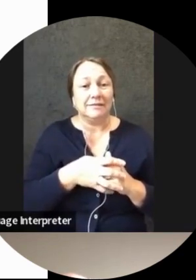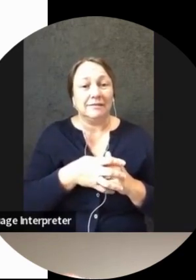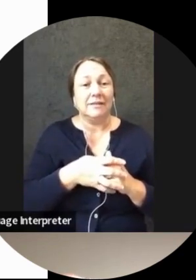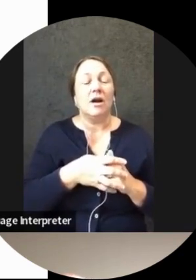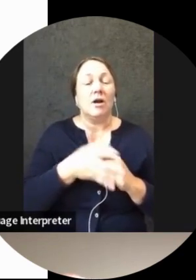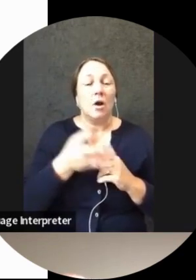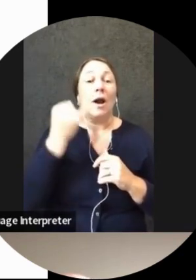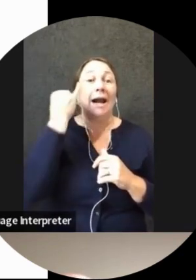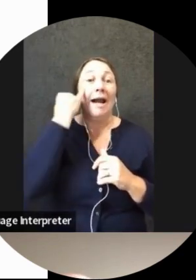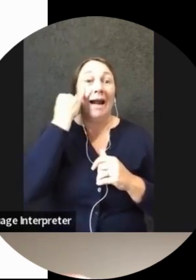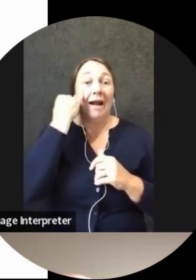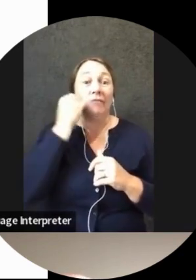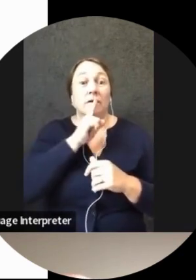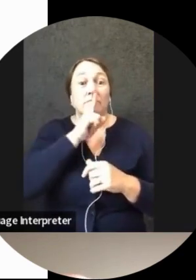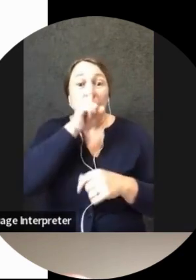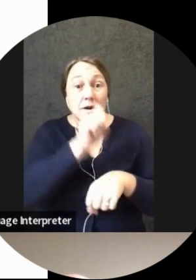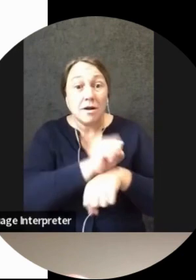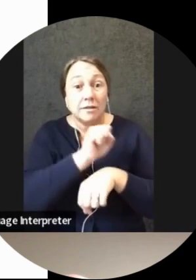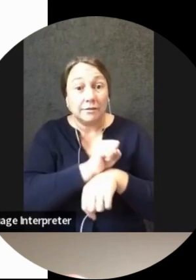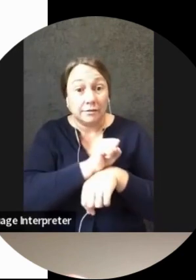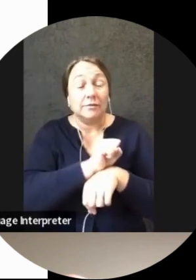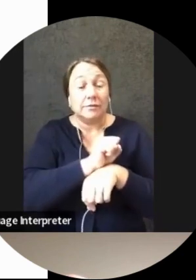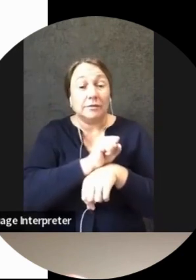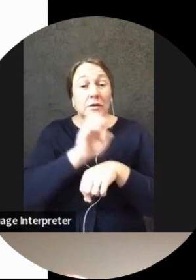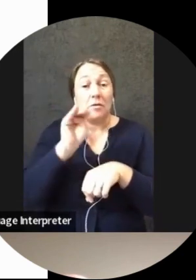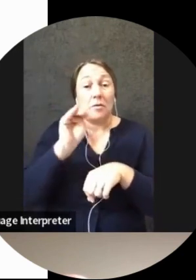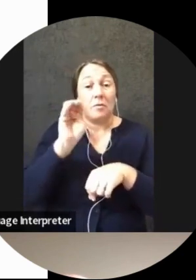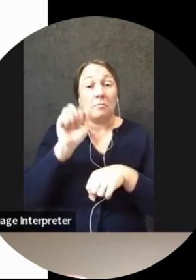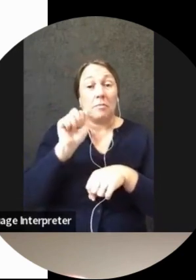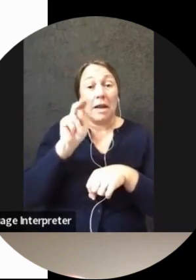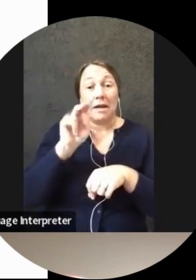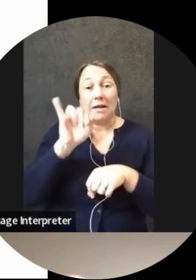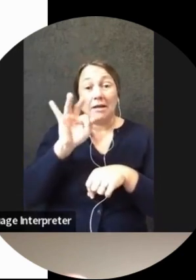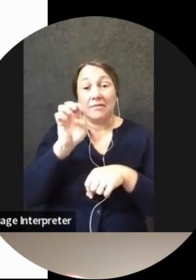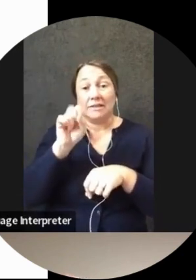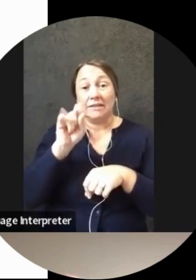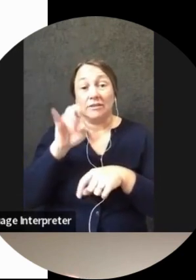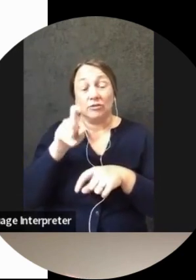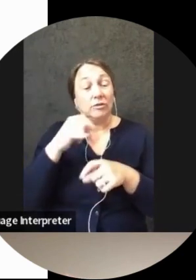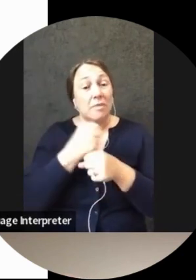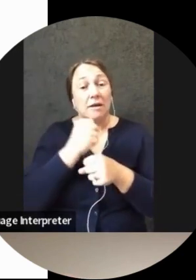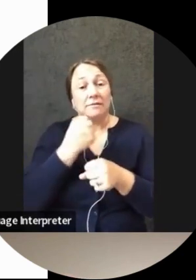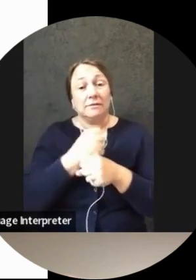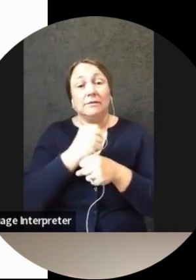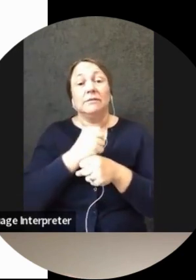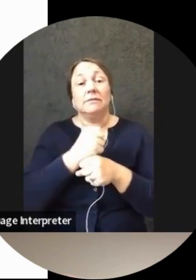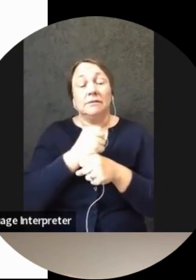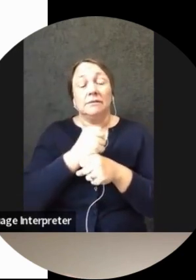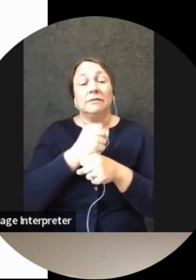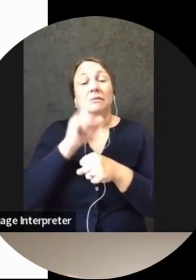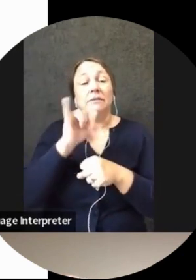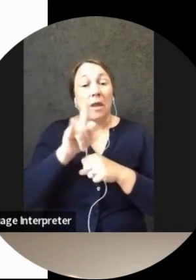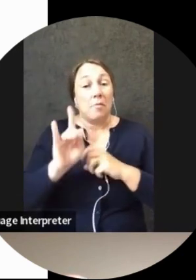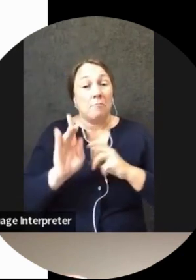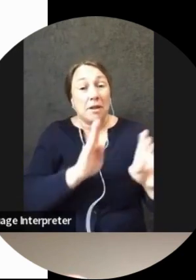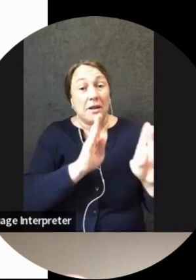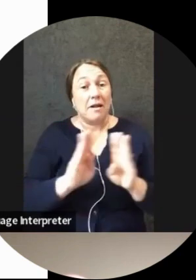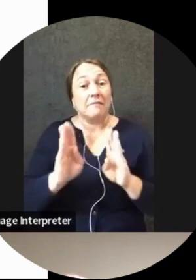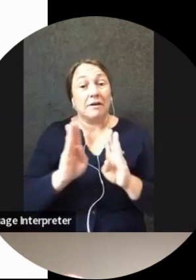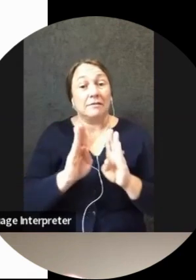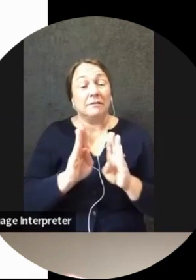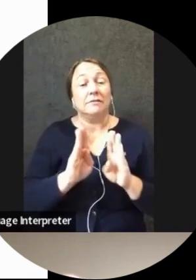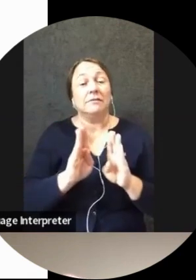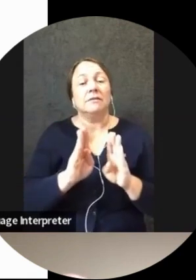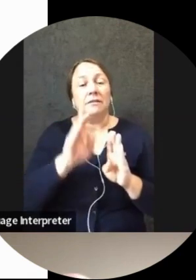And if it is a manifestation, the behaviors, they have to go over the